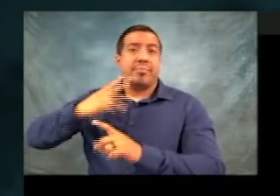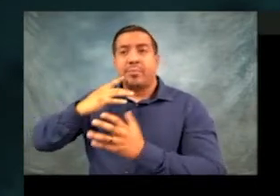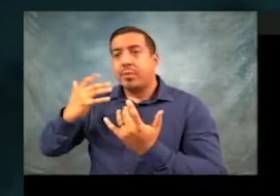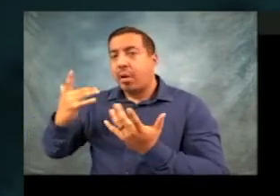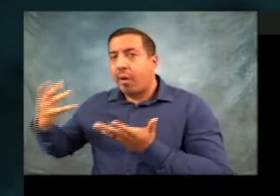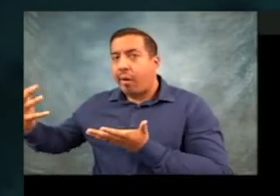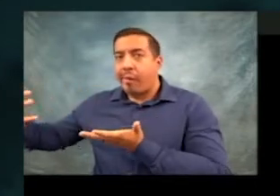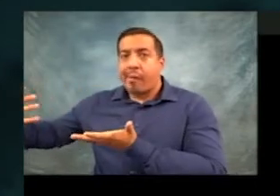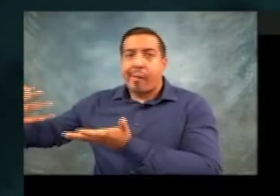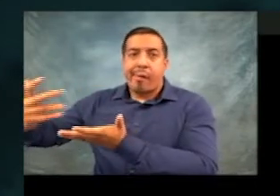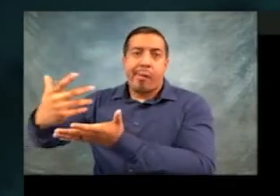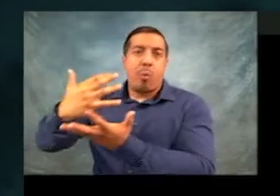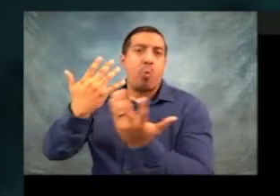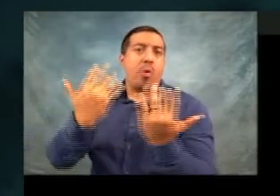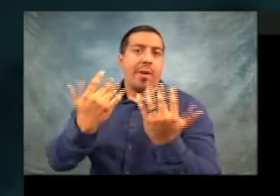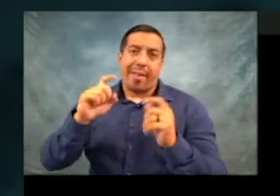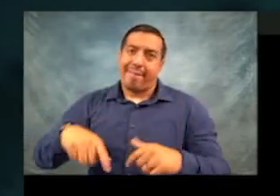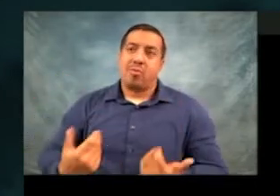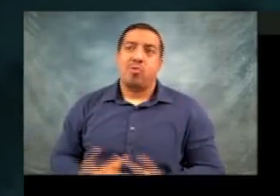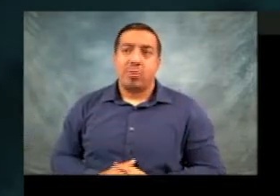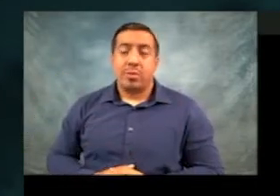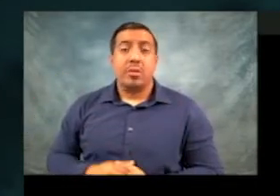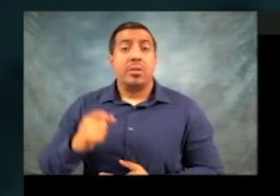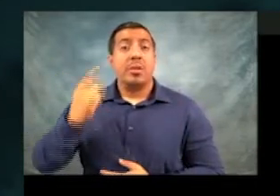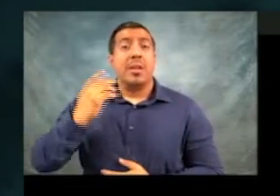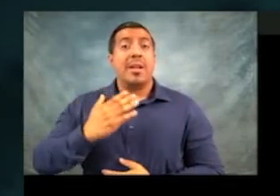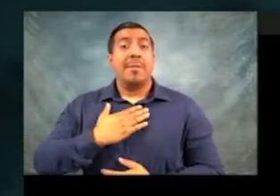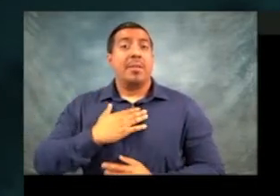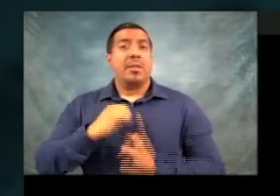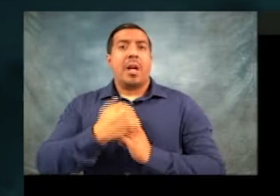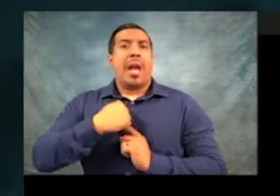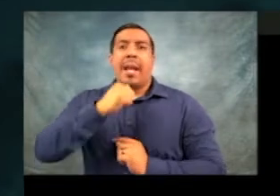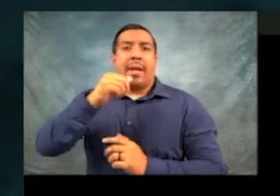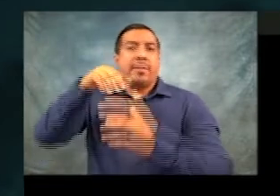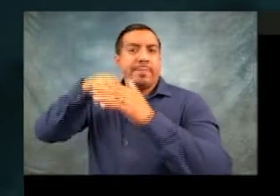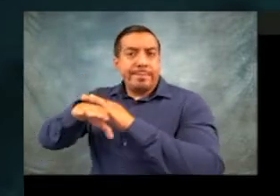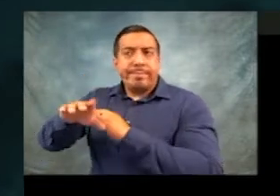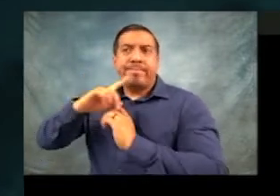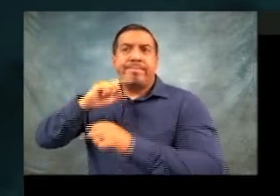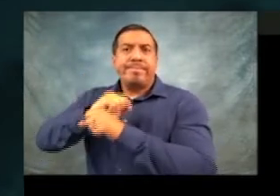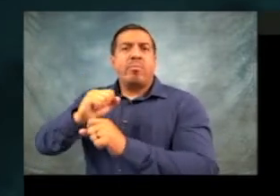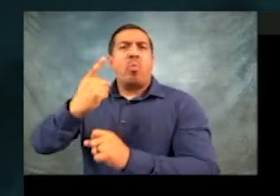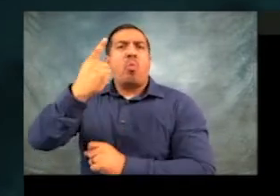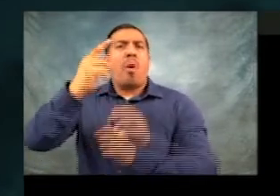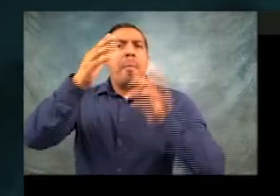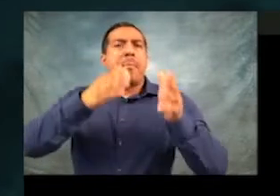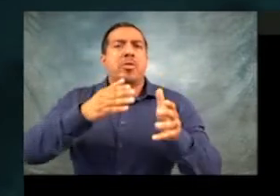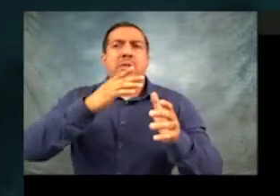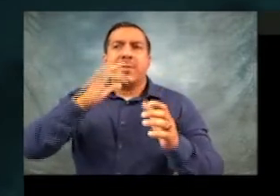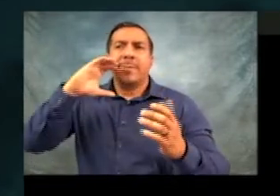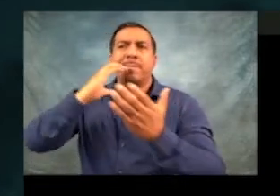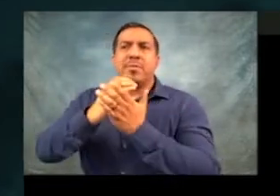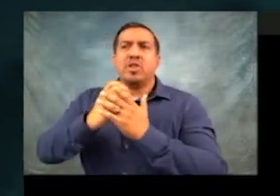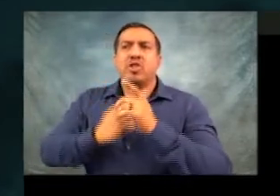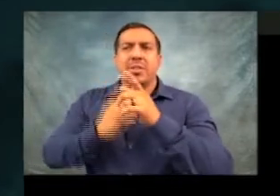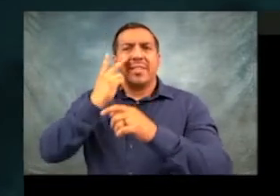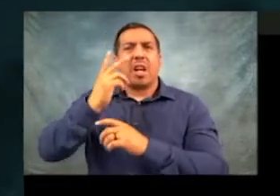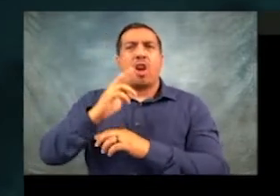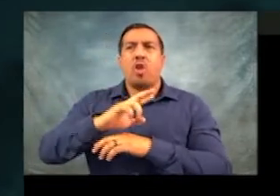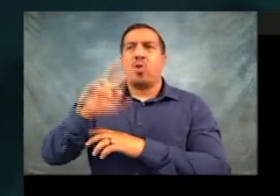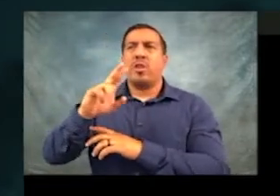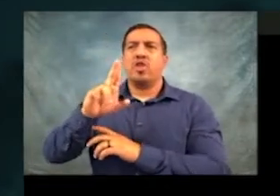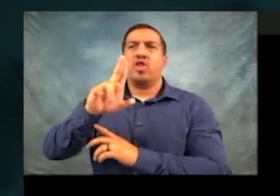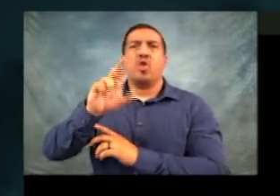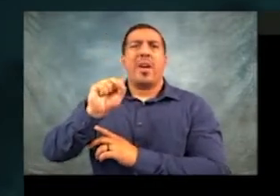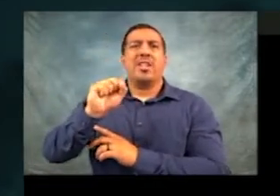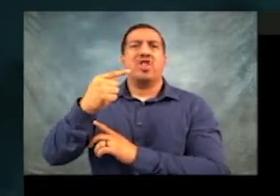is how we do it. Where in my case, I didn't go into the field. This person photographed here on the right-hand side is a